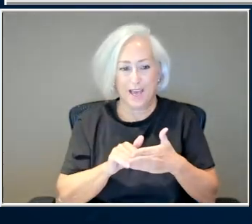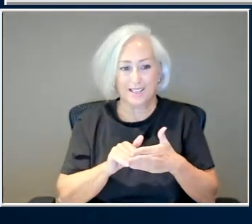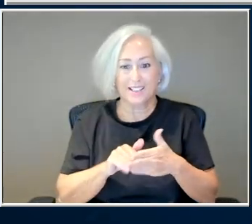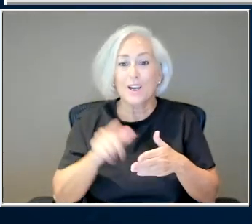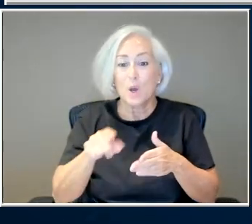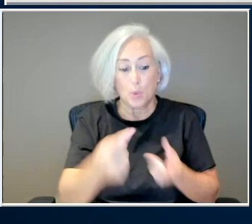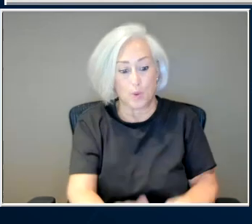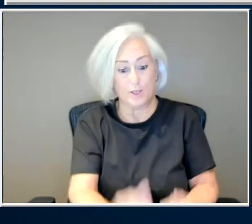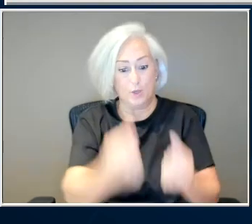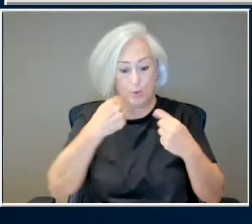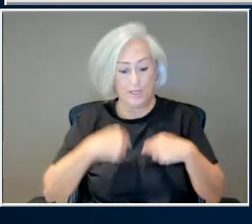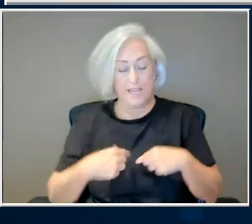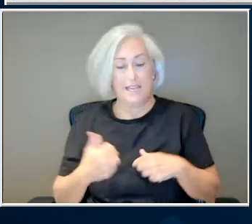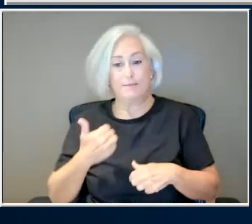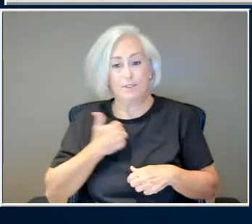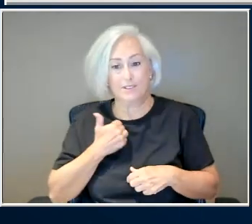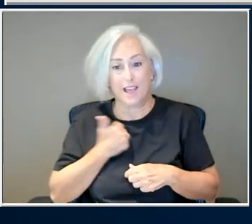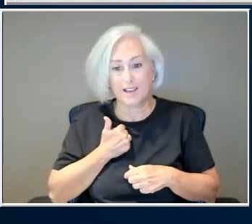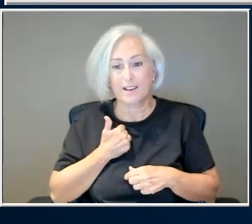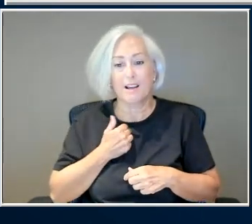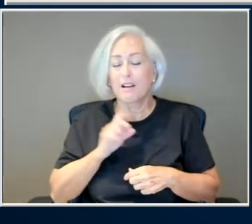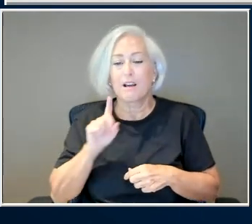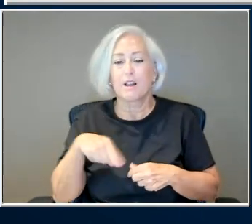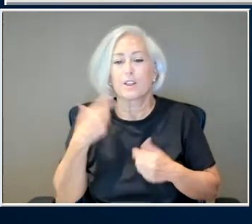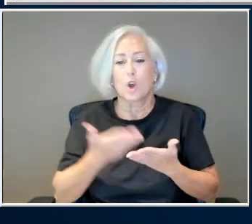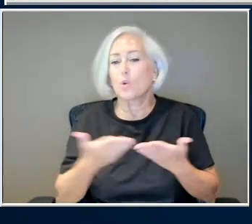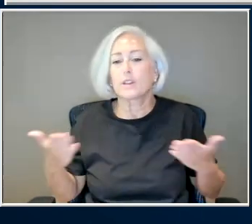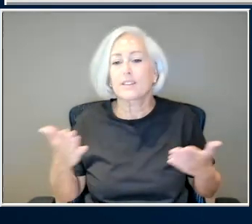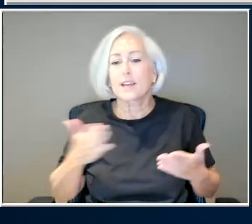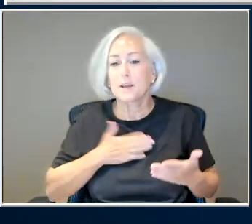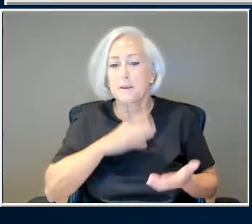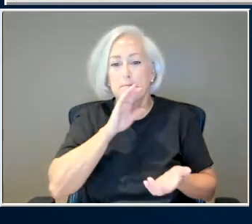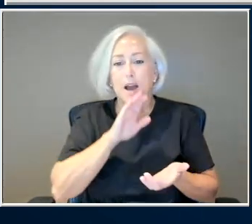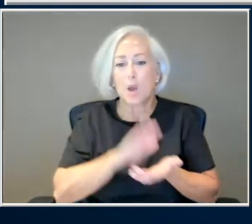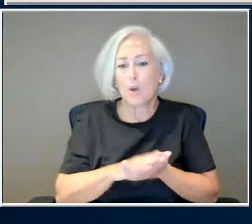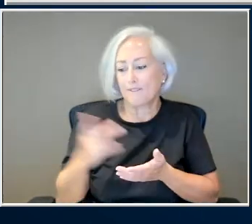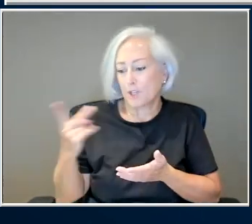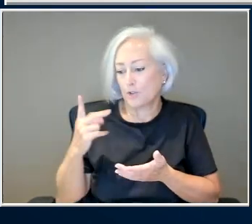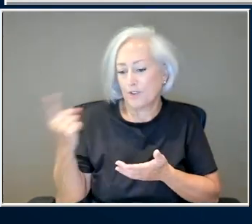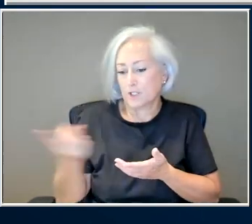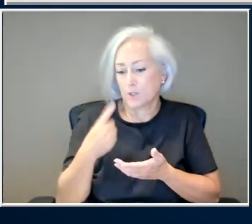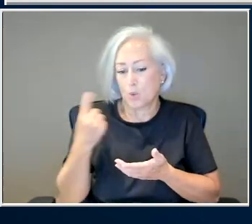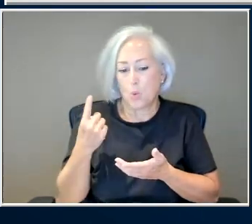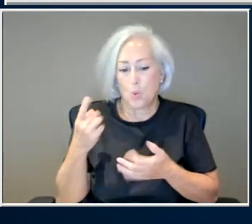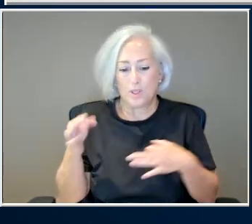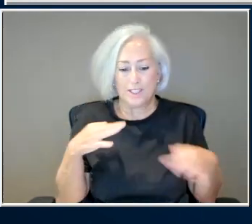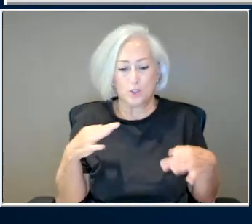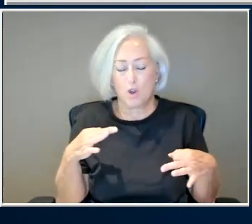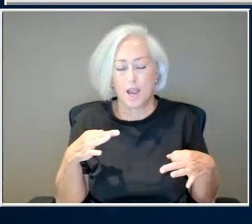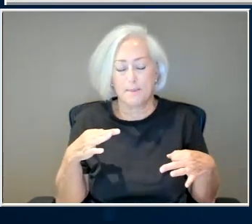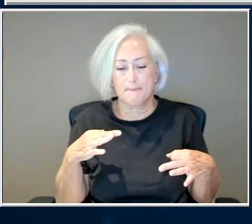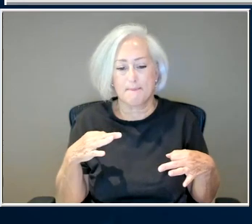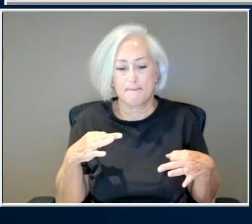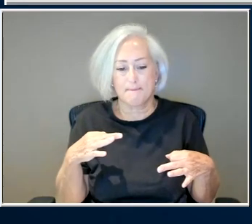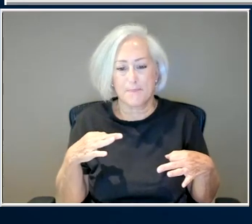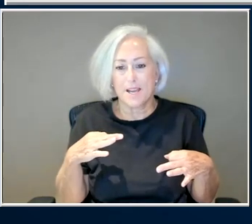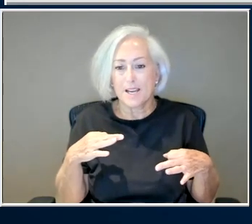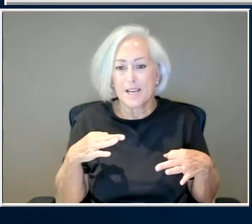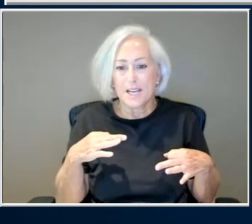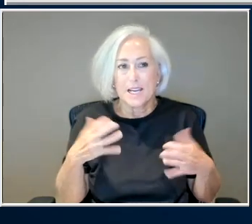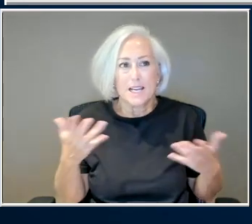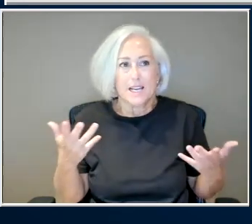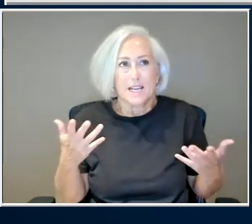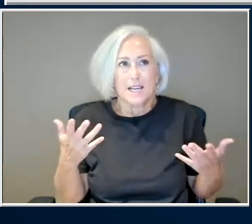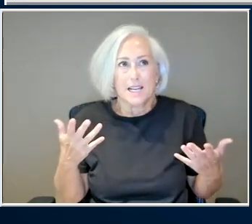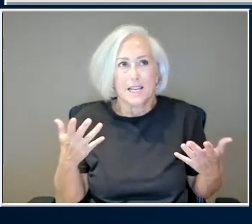and visited, the only thing me and my wife have ever described it to anyone who's asked is how was it? Is like it was